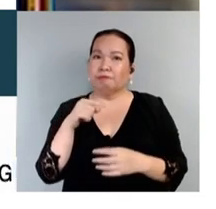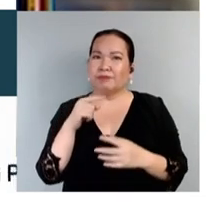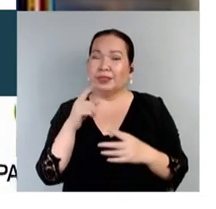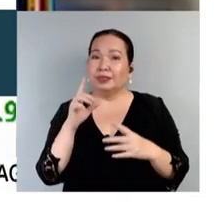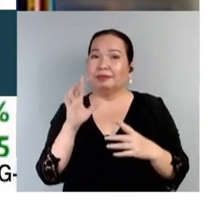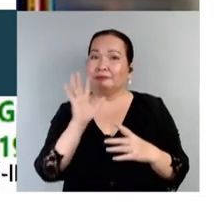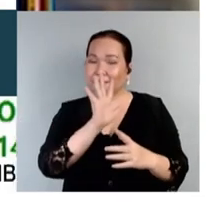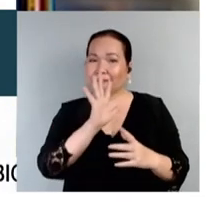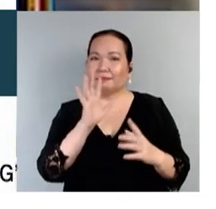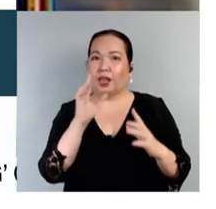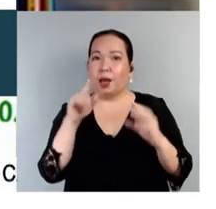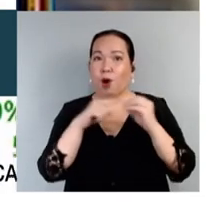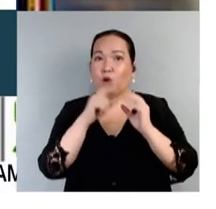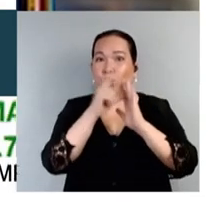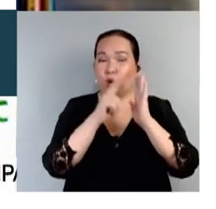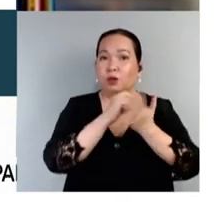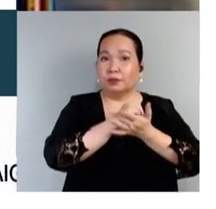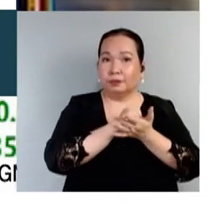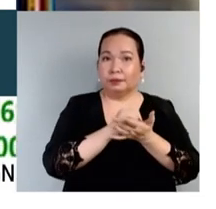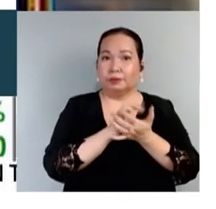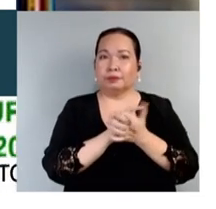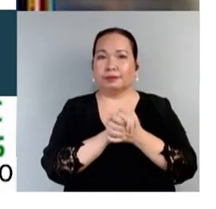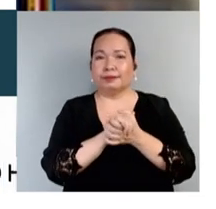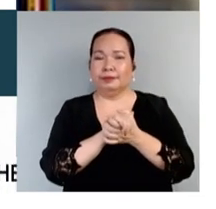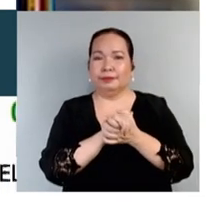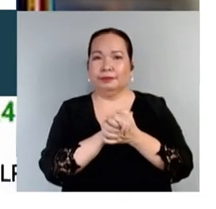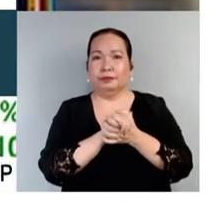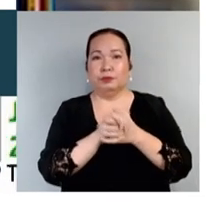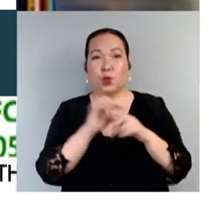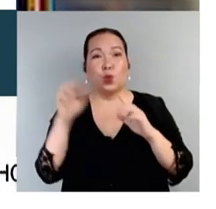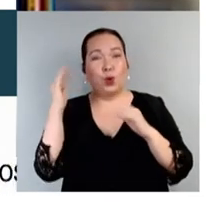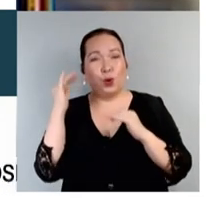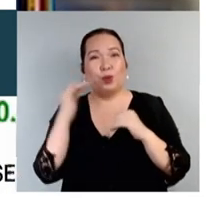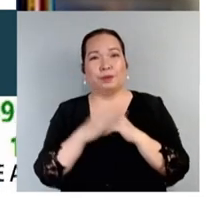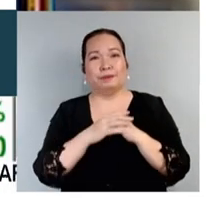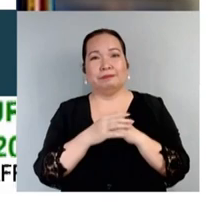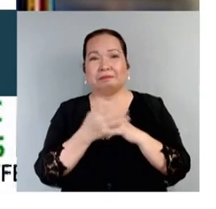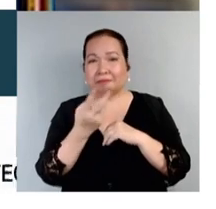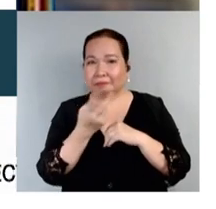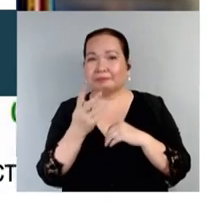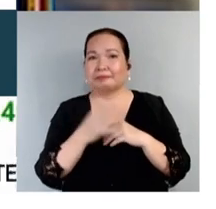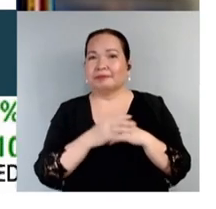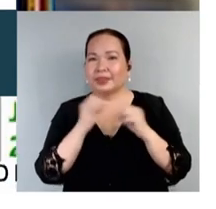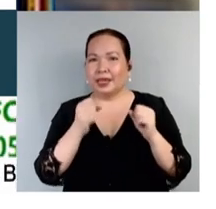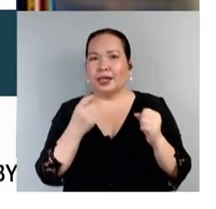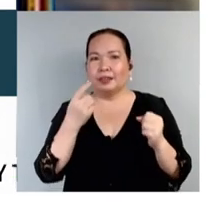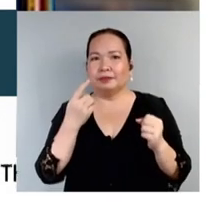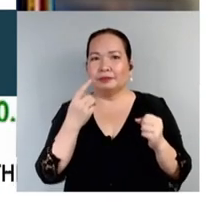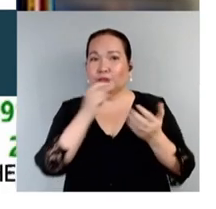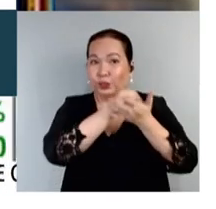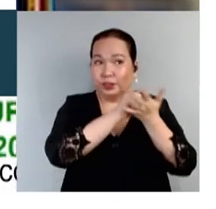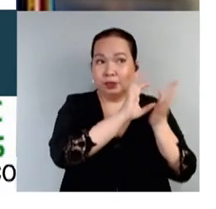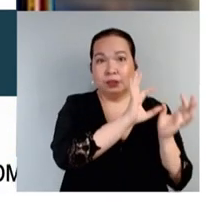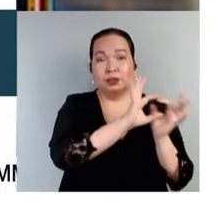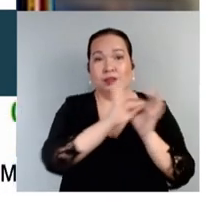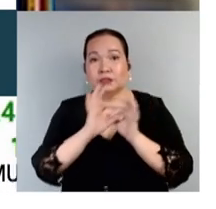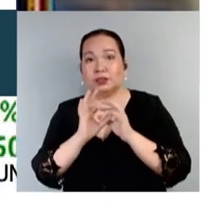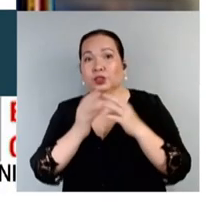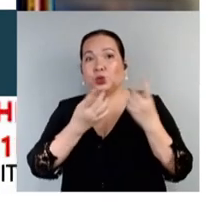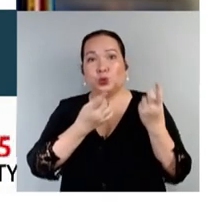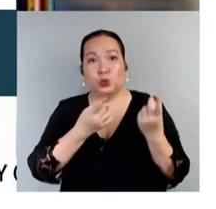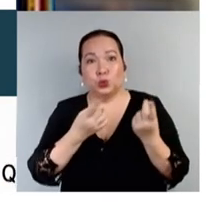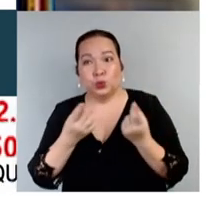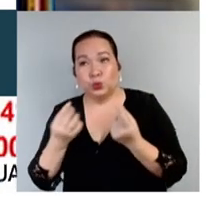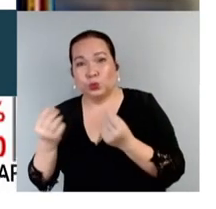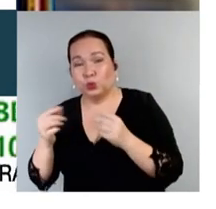thing, but hopefully they can easily and effectively complete the full circle